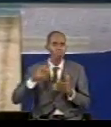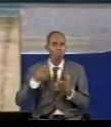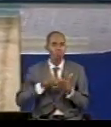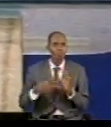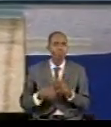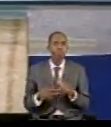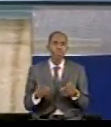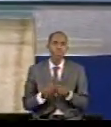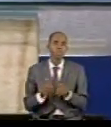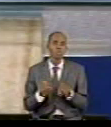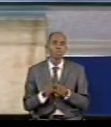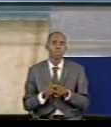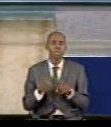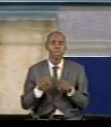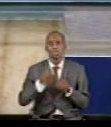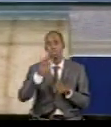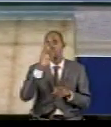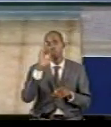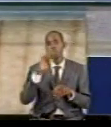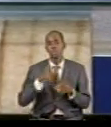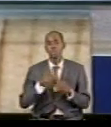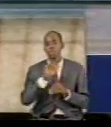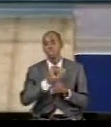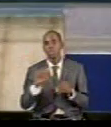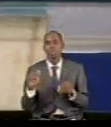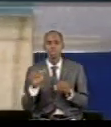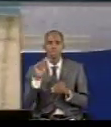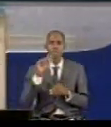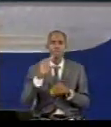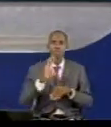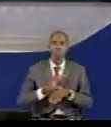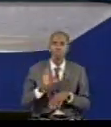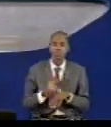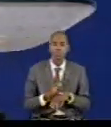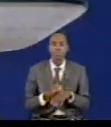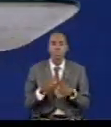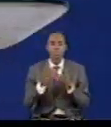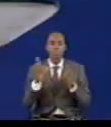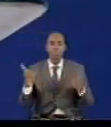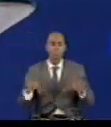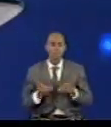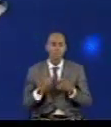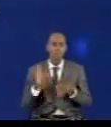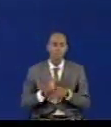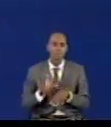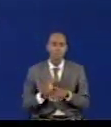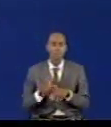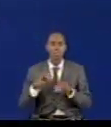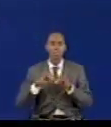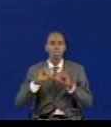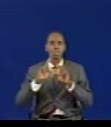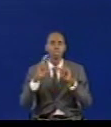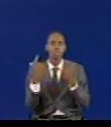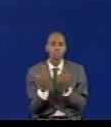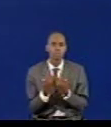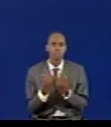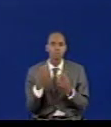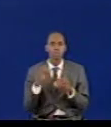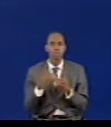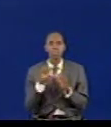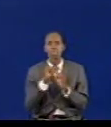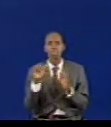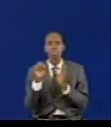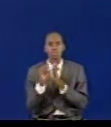minister in a local church, in a district church, in a group, in a stage, in